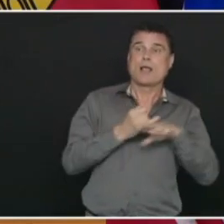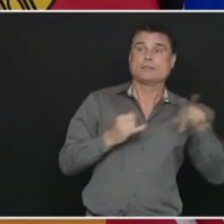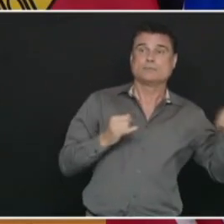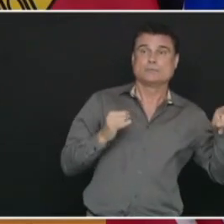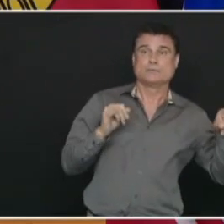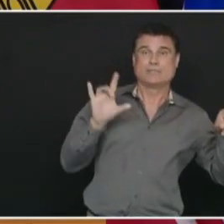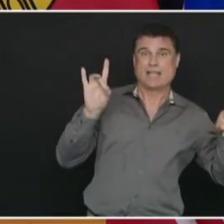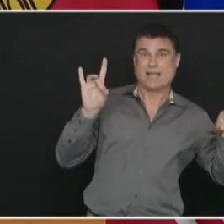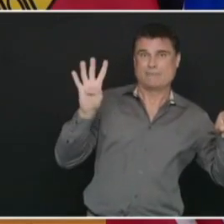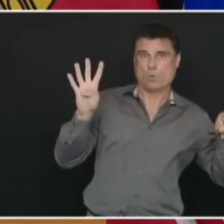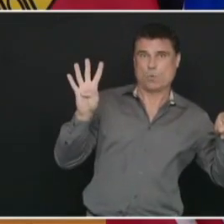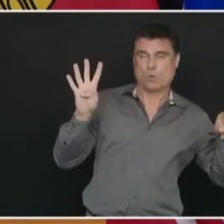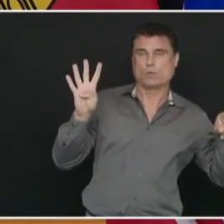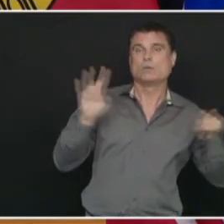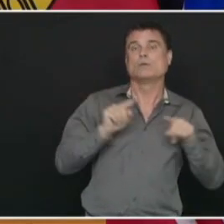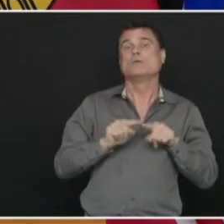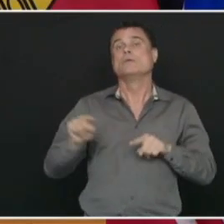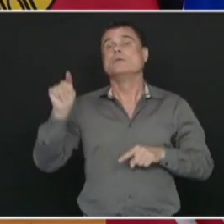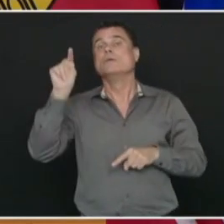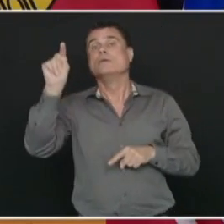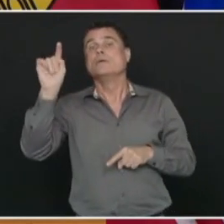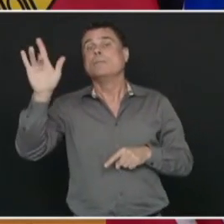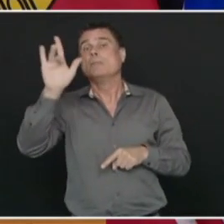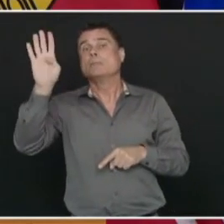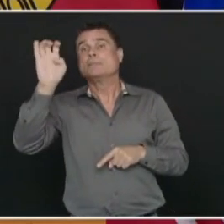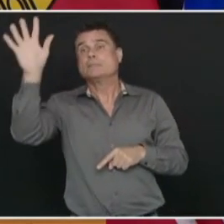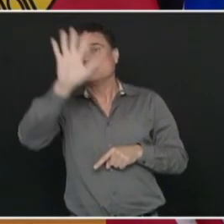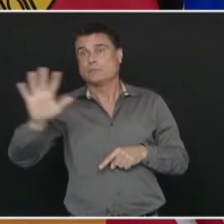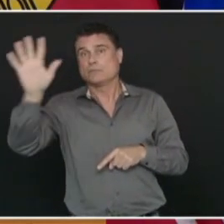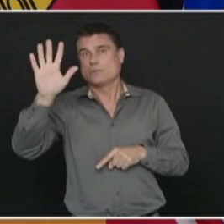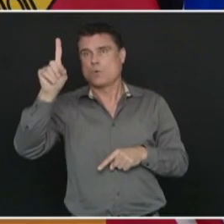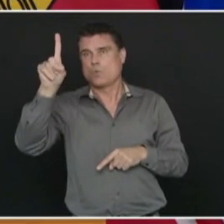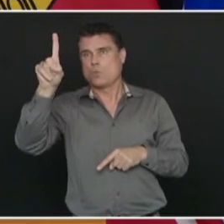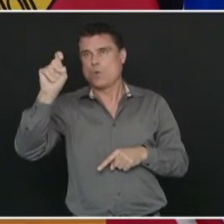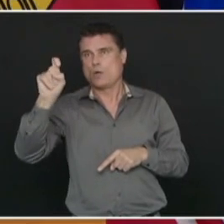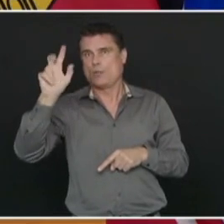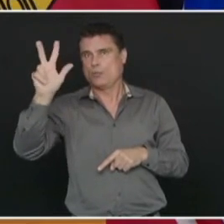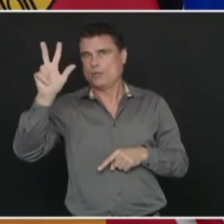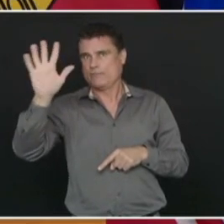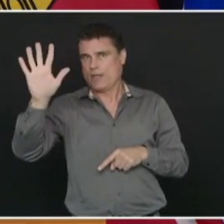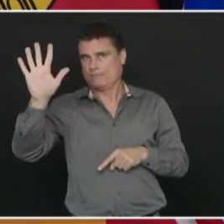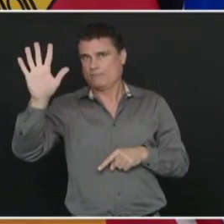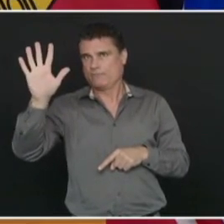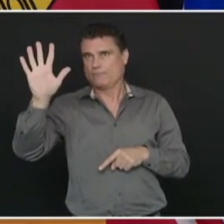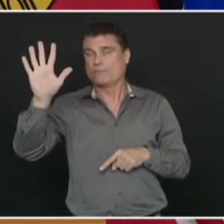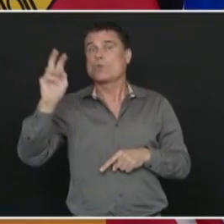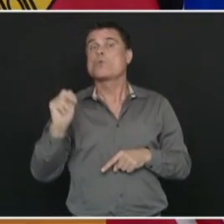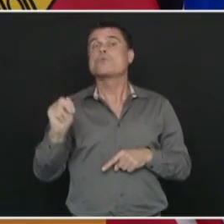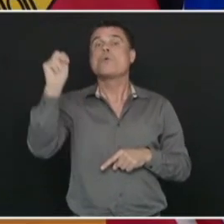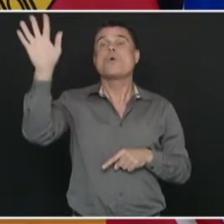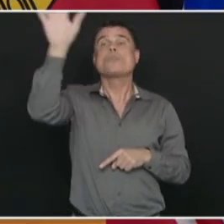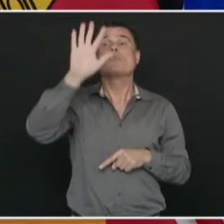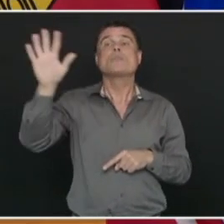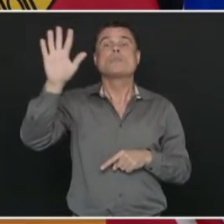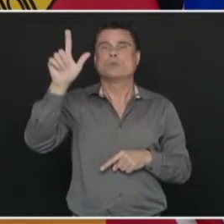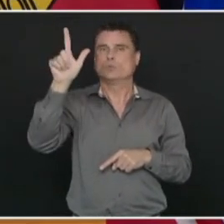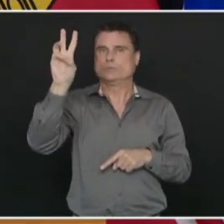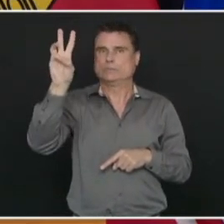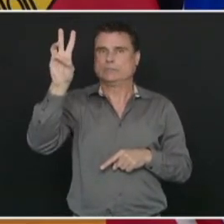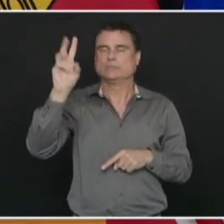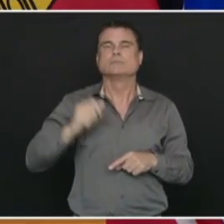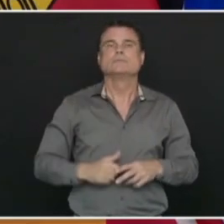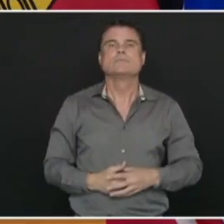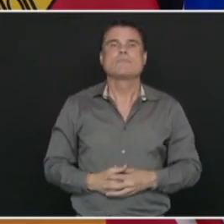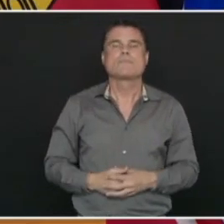and staff who've been affected, and the total positive cases are up to 26 from that facility. Those